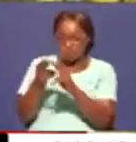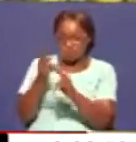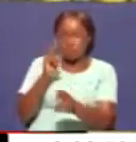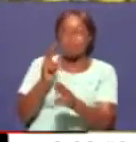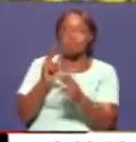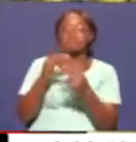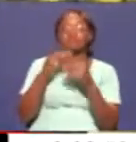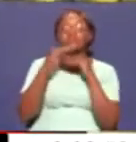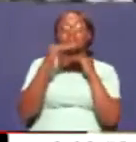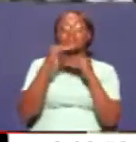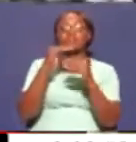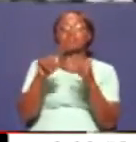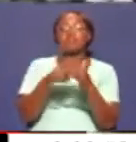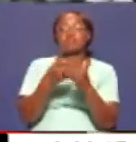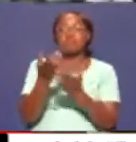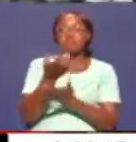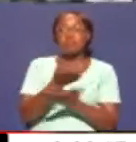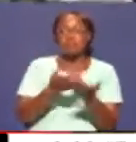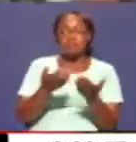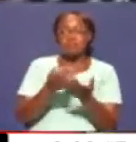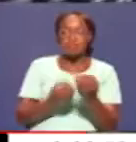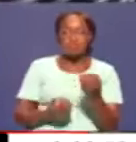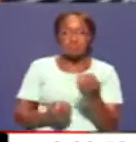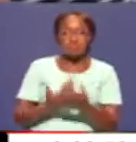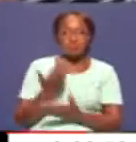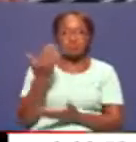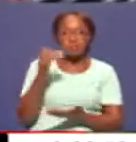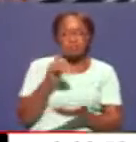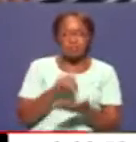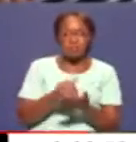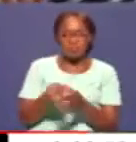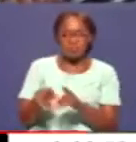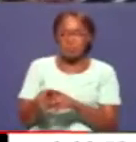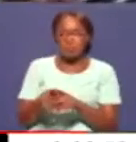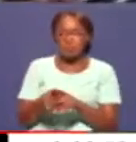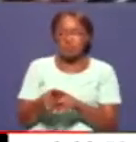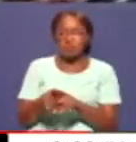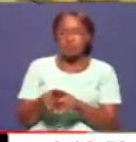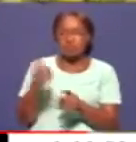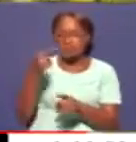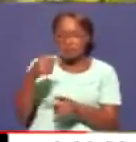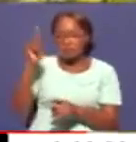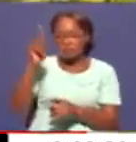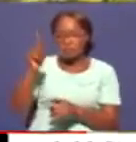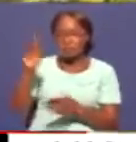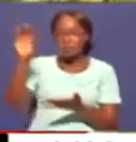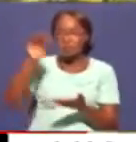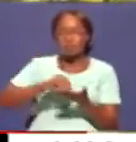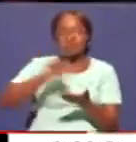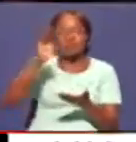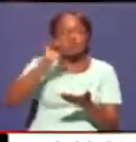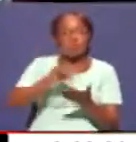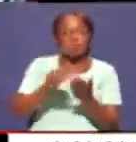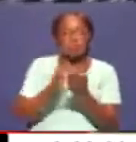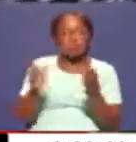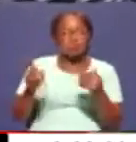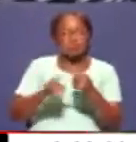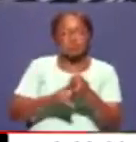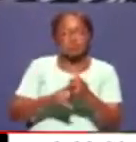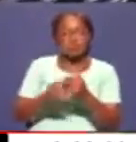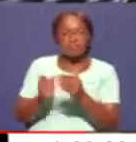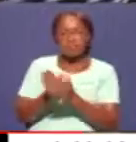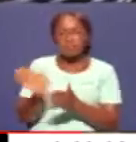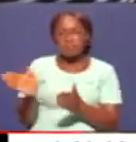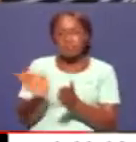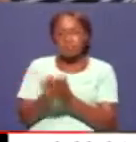will kickstart the economic recovery. This even as Naivas Supermarket looks at opening the sixth outlet within